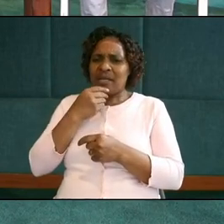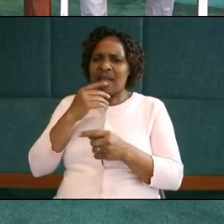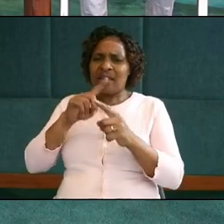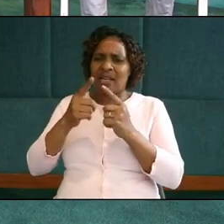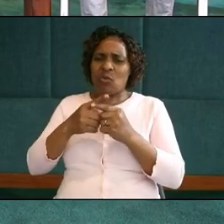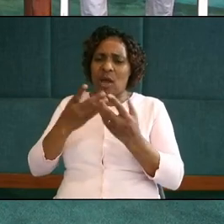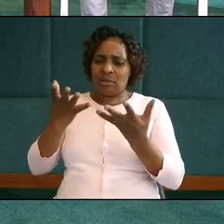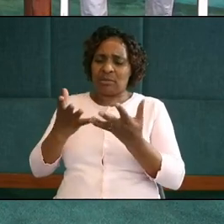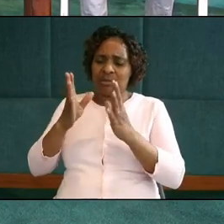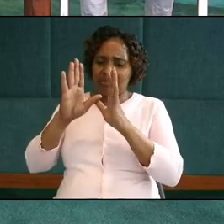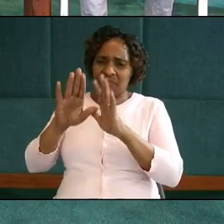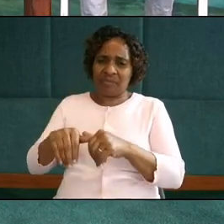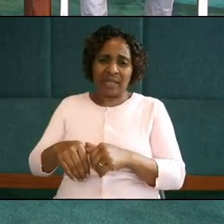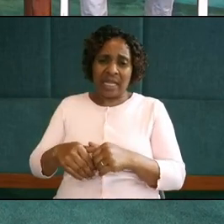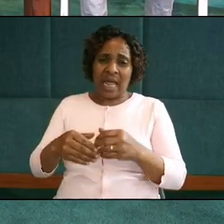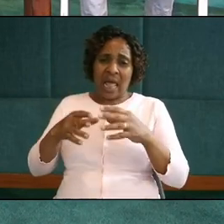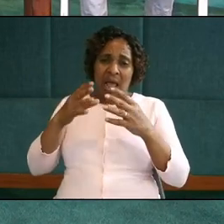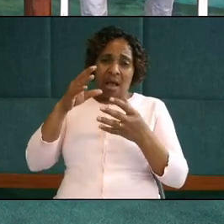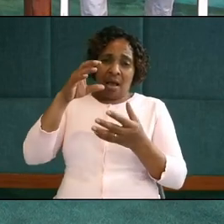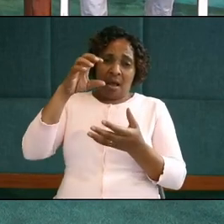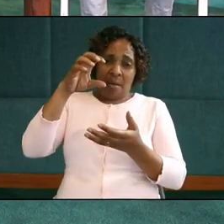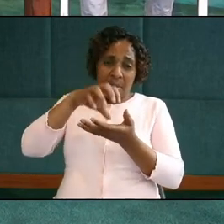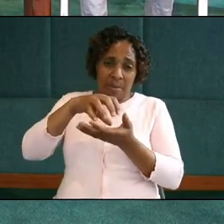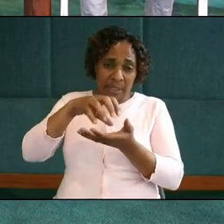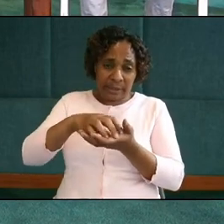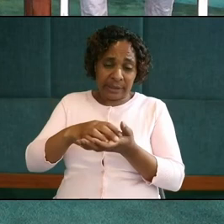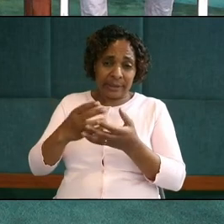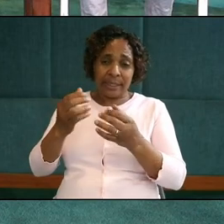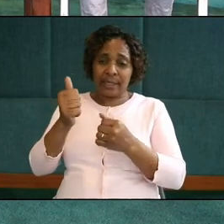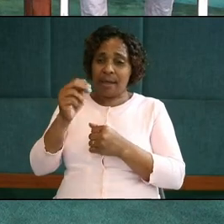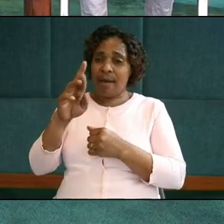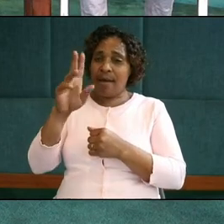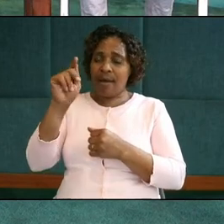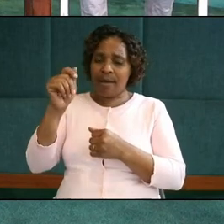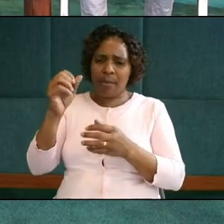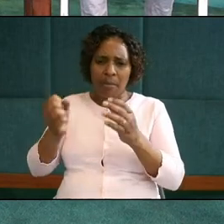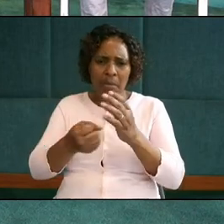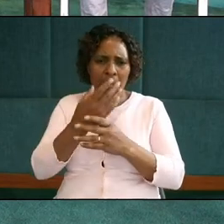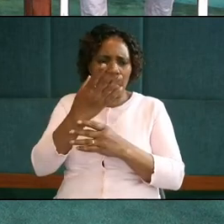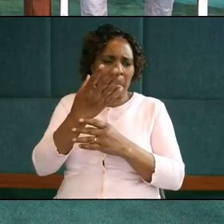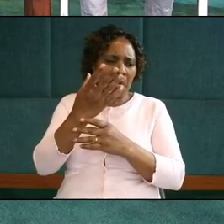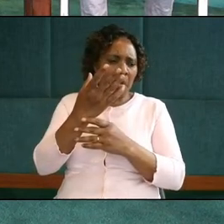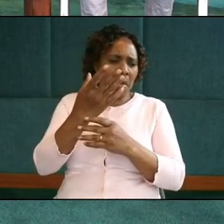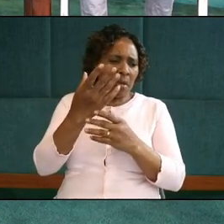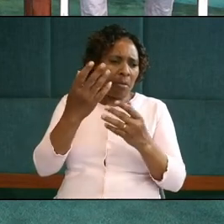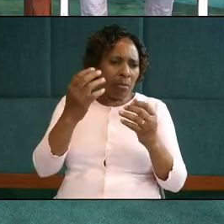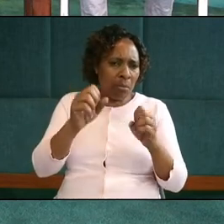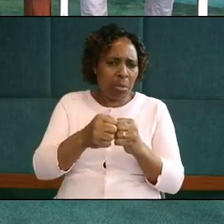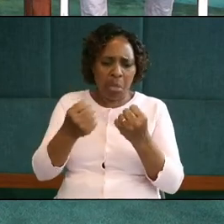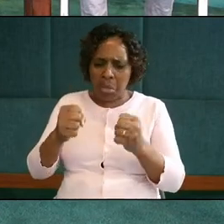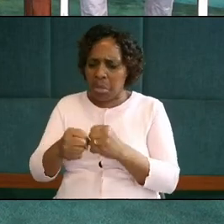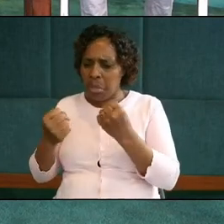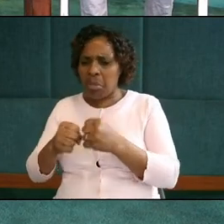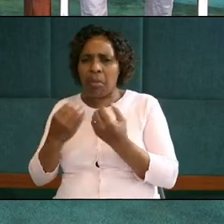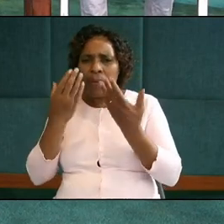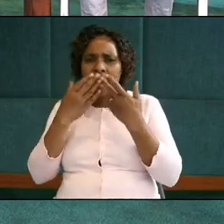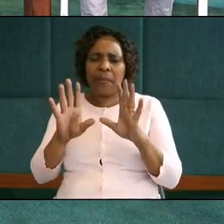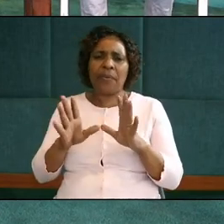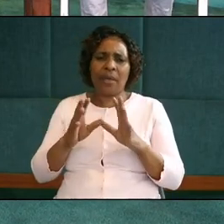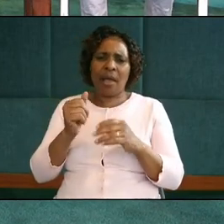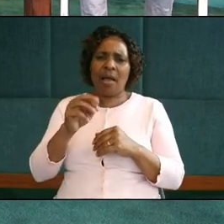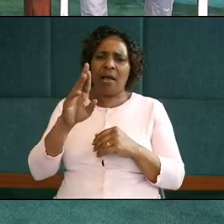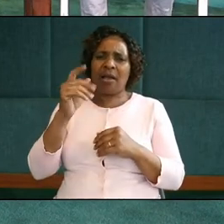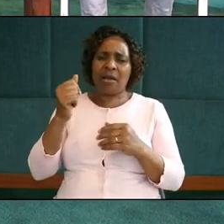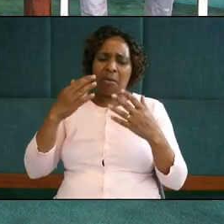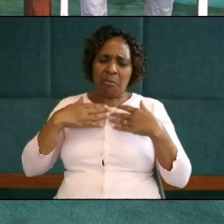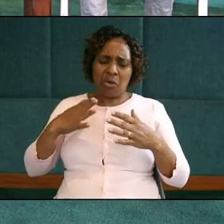the Ark in the same place. Then overnight, they wake up in the morning and they find that Dagon's arms have been broken. And then it's just like only